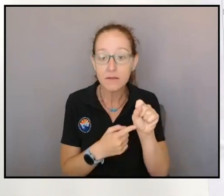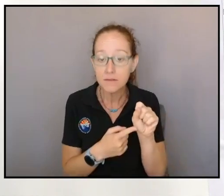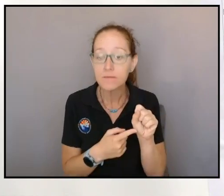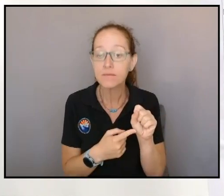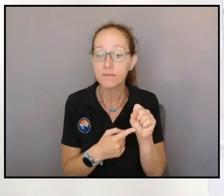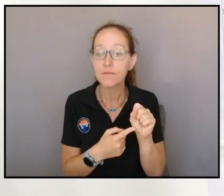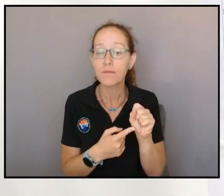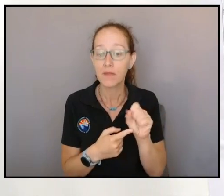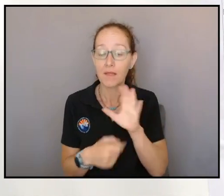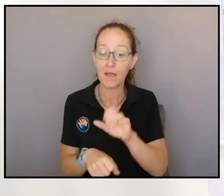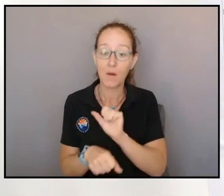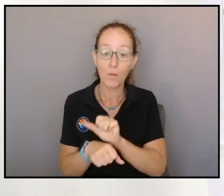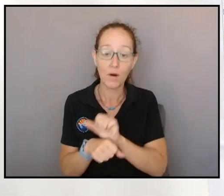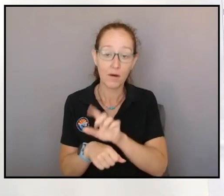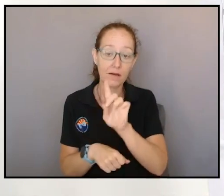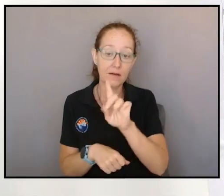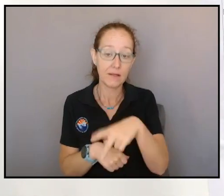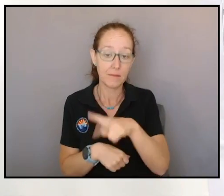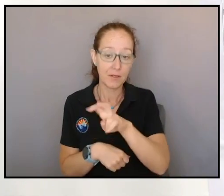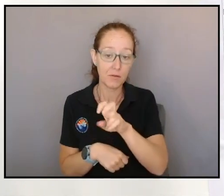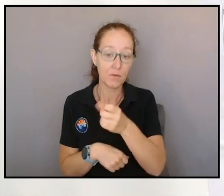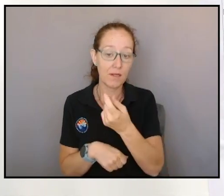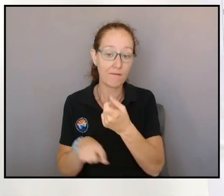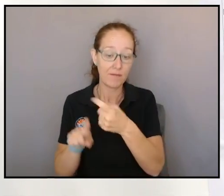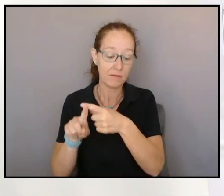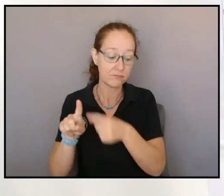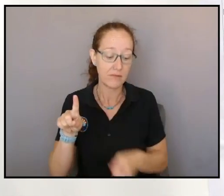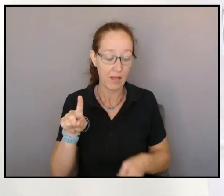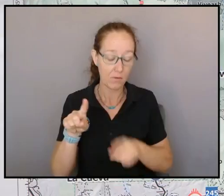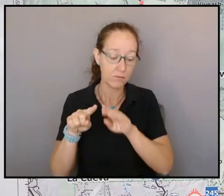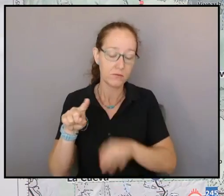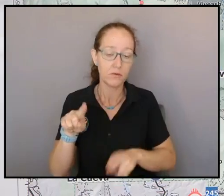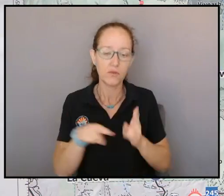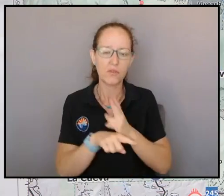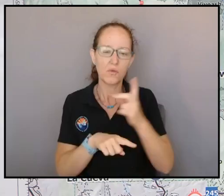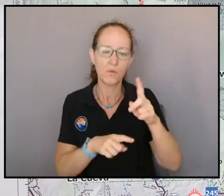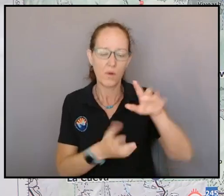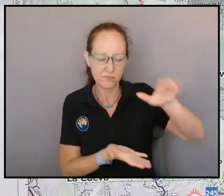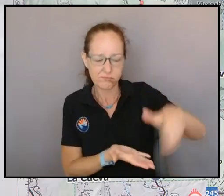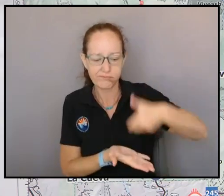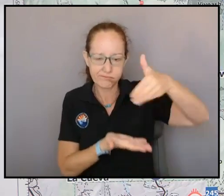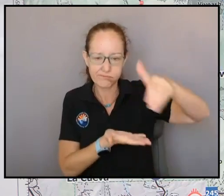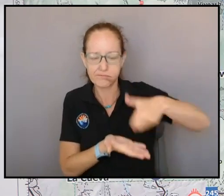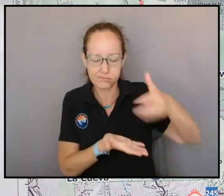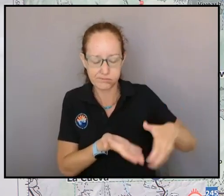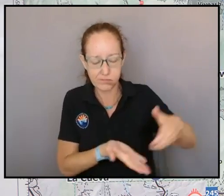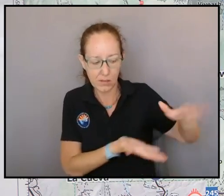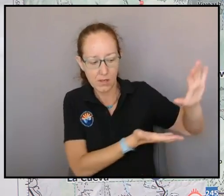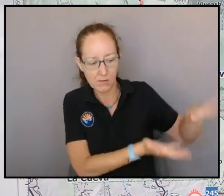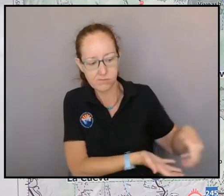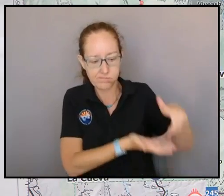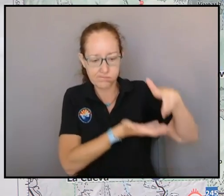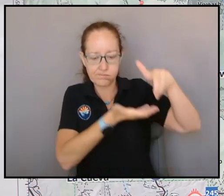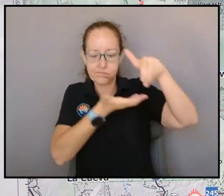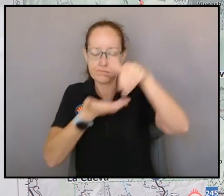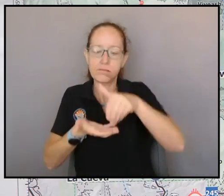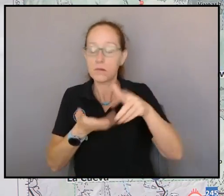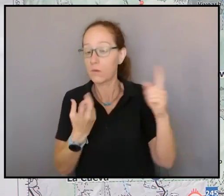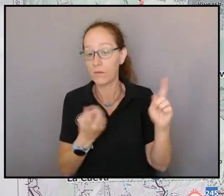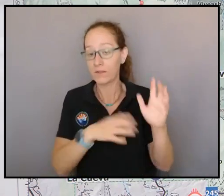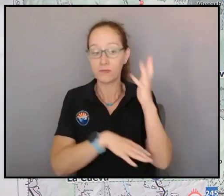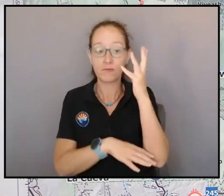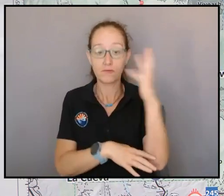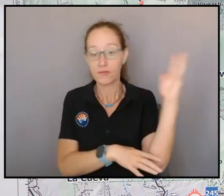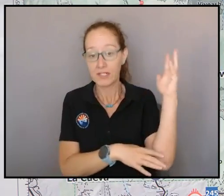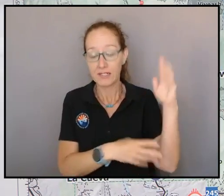done from DP 211 down with one of the excavators. Again, pulling all that trees and stumps over the line to get